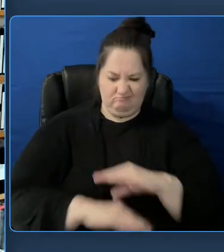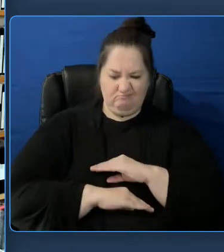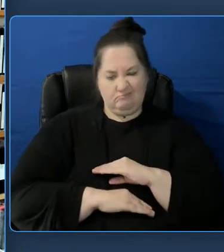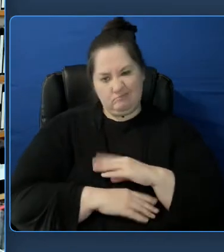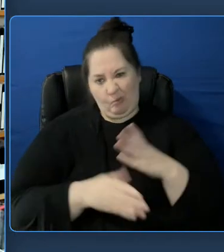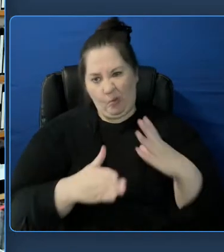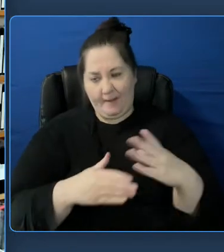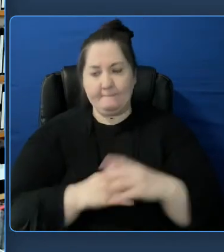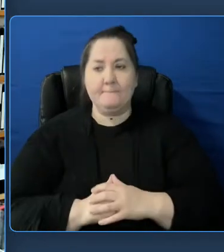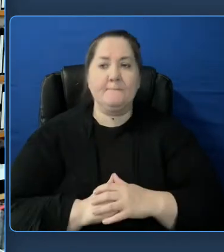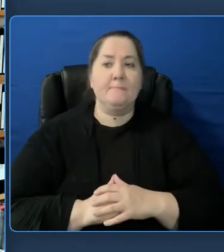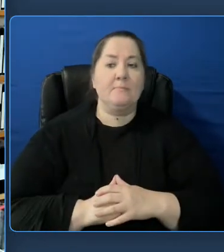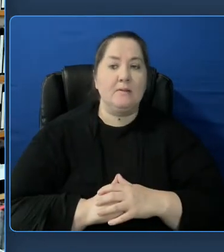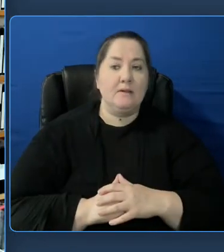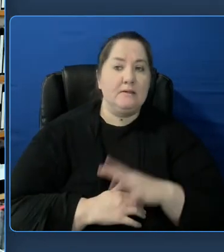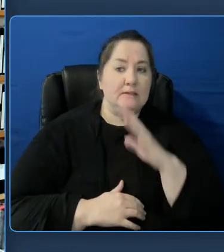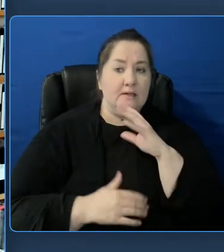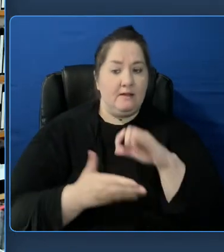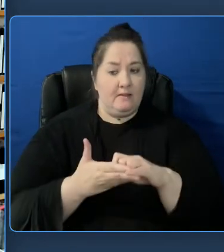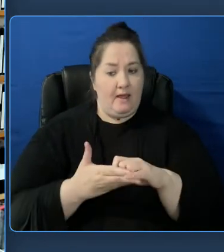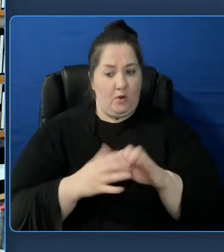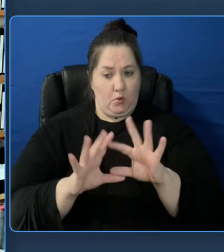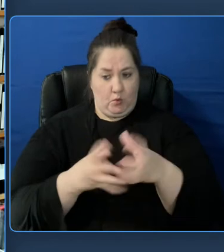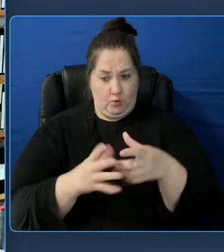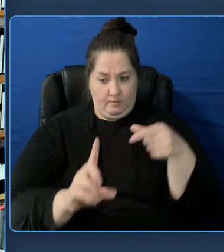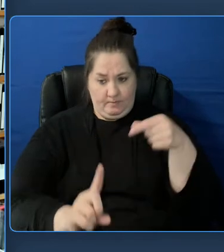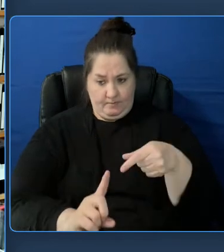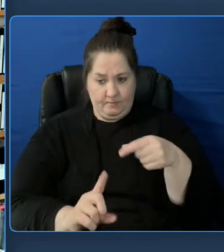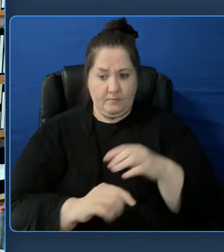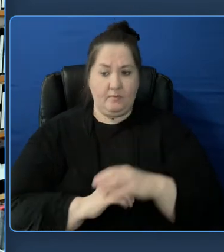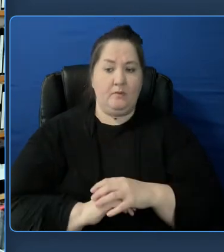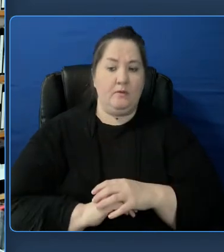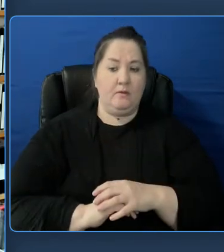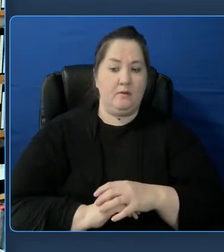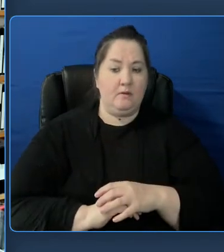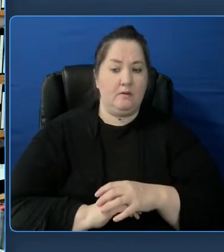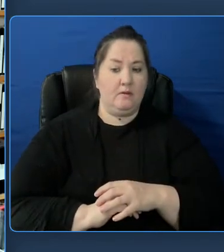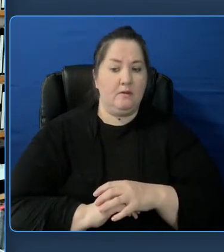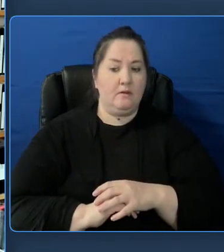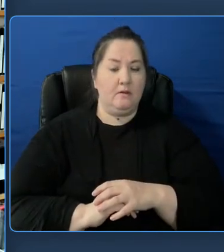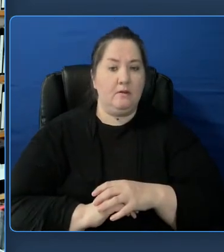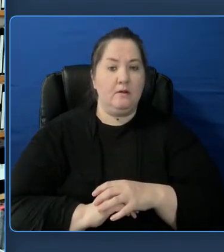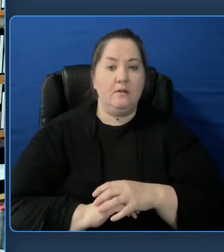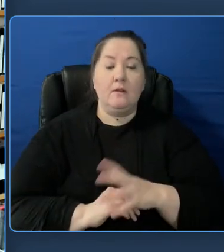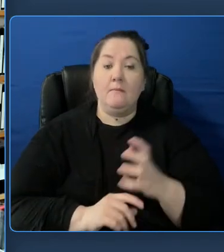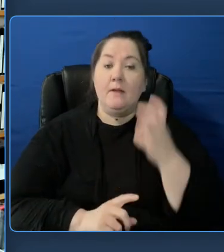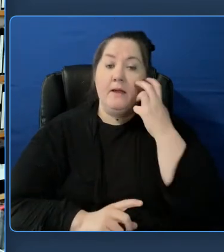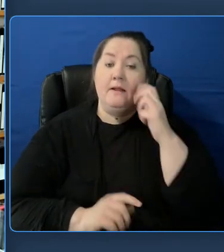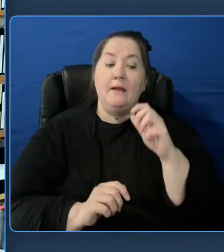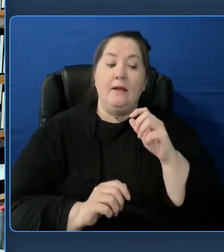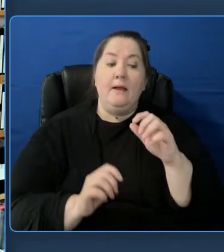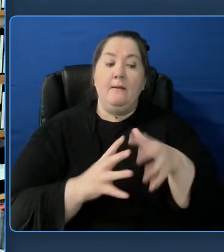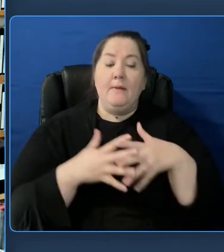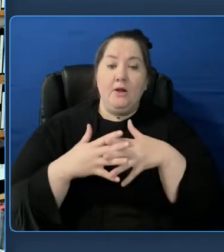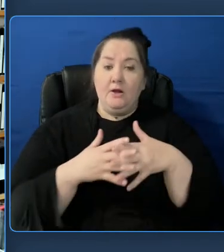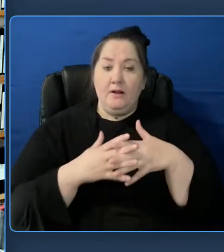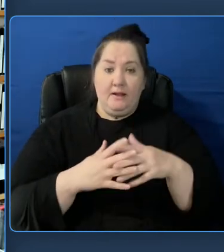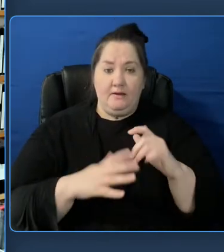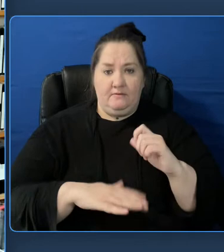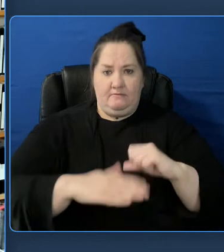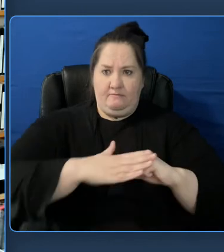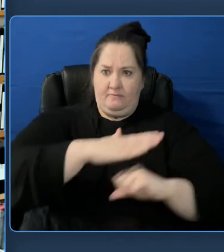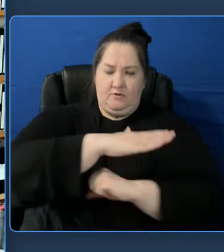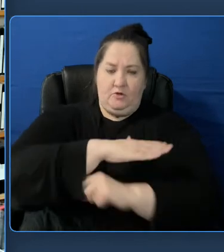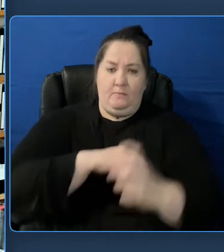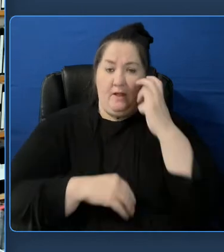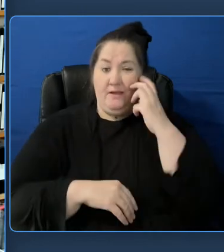in a more satisfying way. And speaking of that population of people who are blind, the American Foundation for the Blind now says there